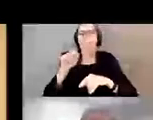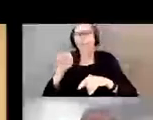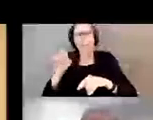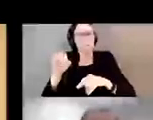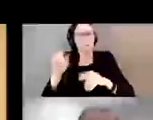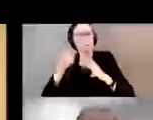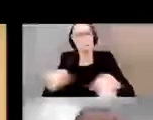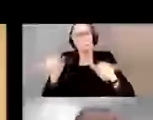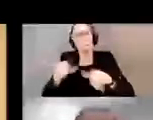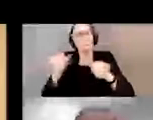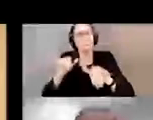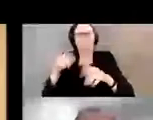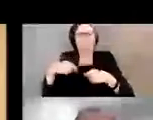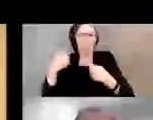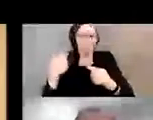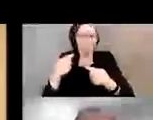When the Soviets finally withdraw in